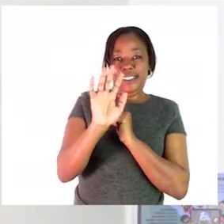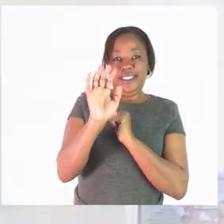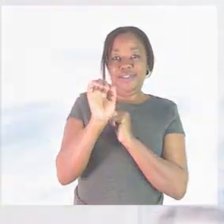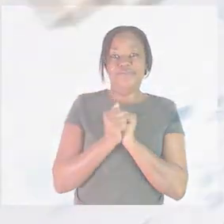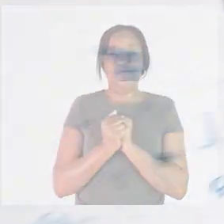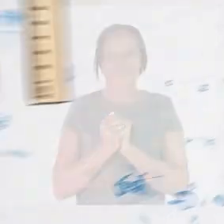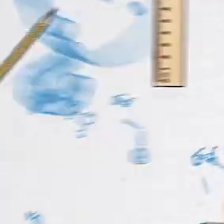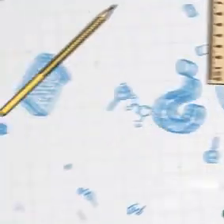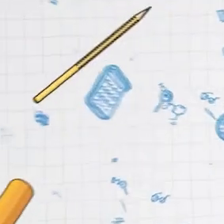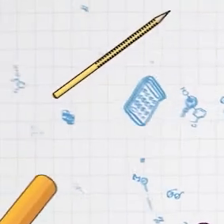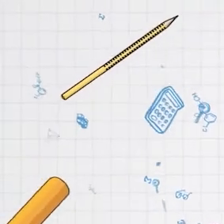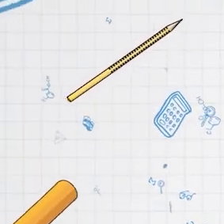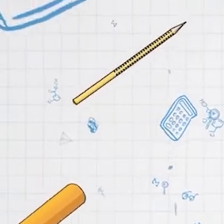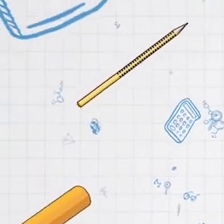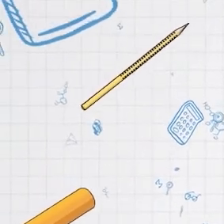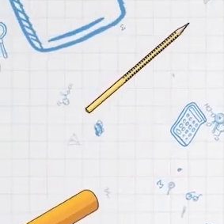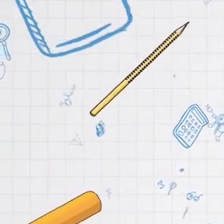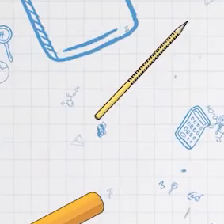friends.